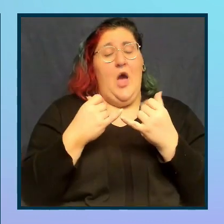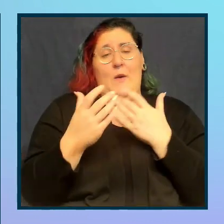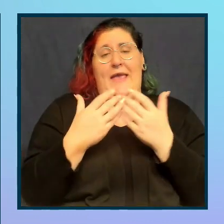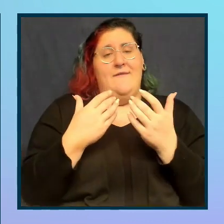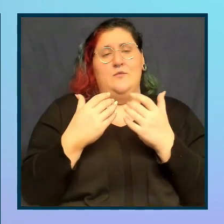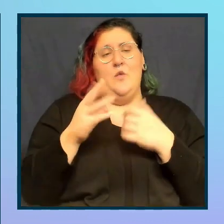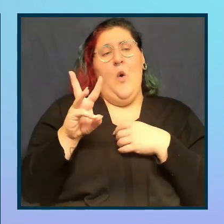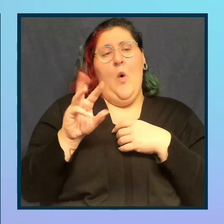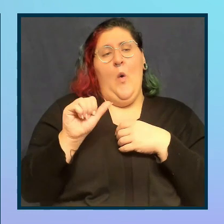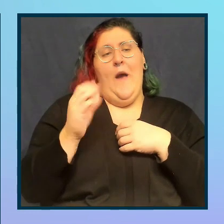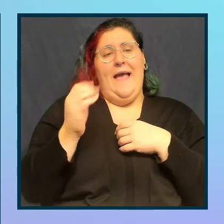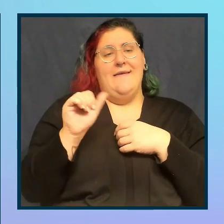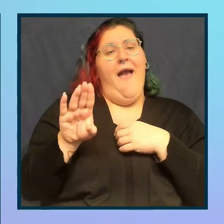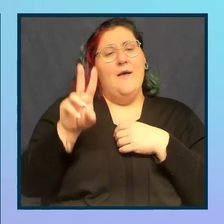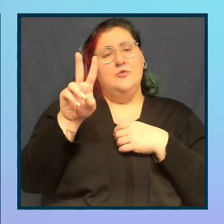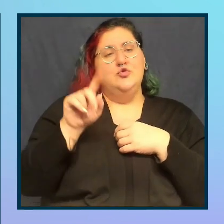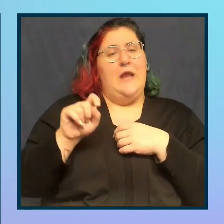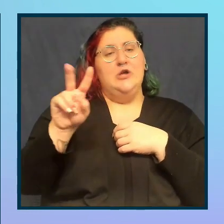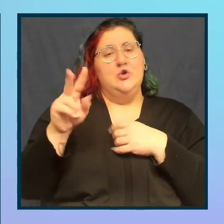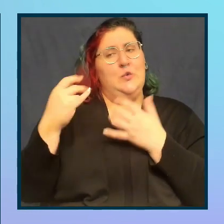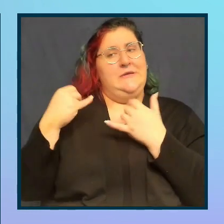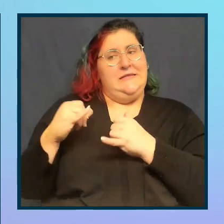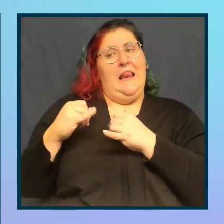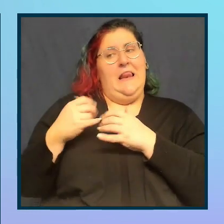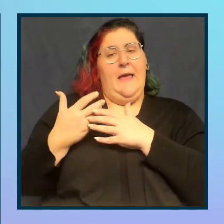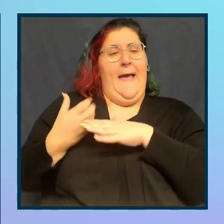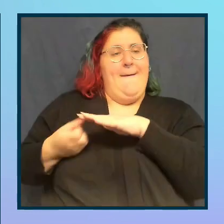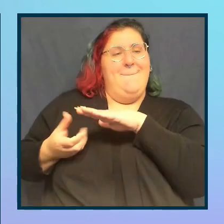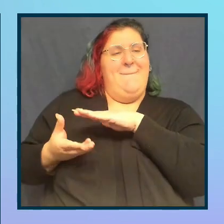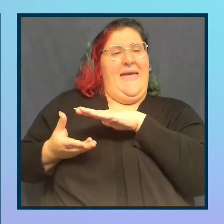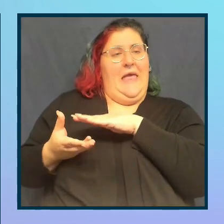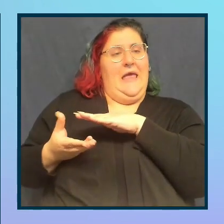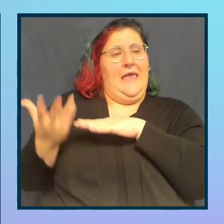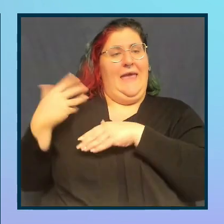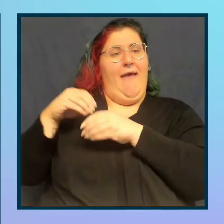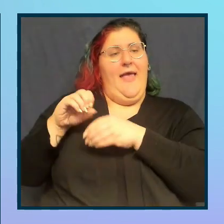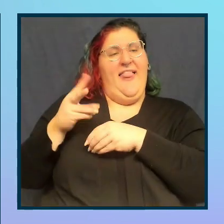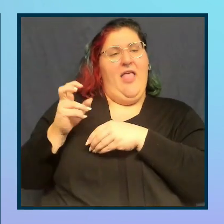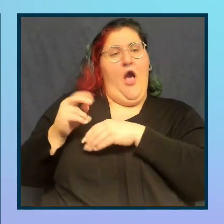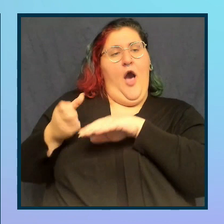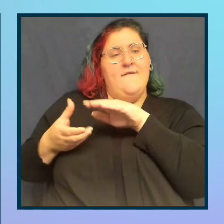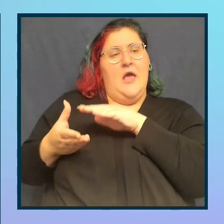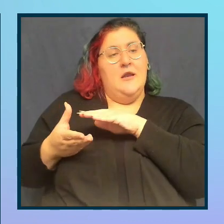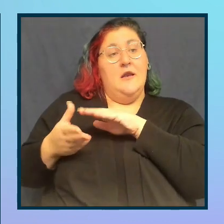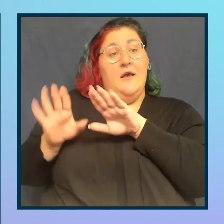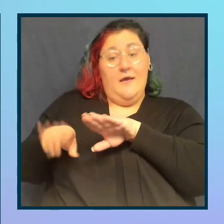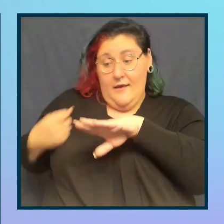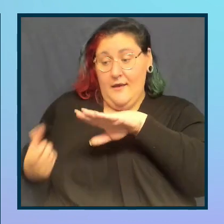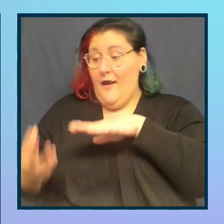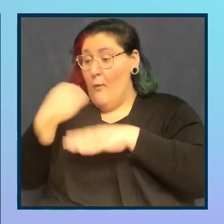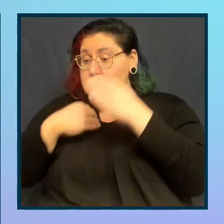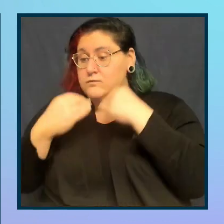is still in the oven, like, don't eat it yet. It's not cooked. We're already designing the